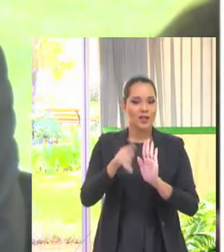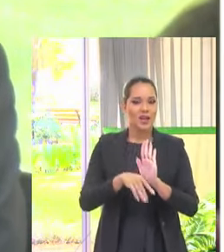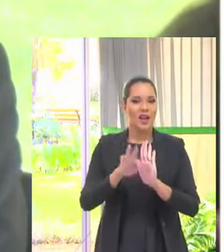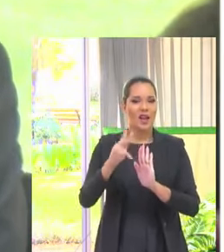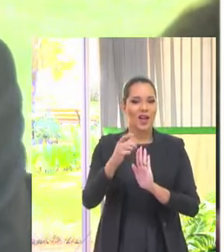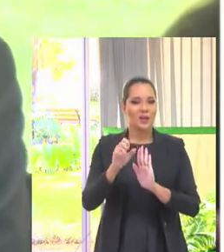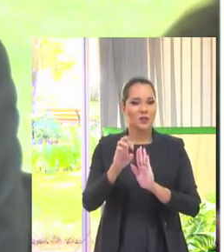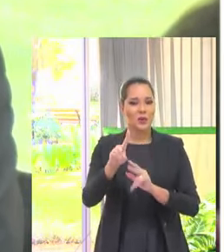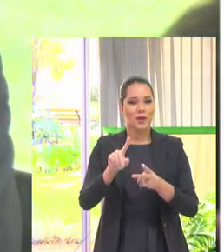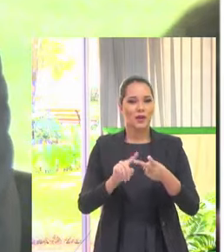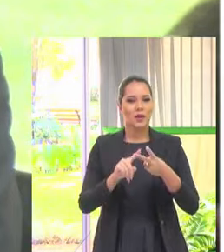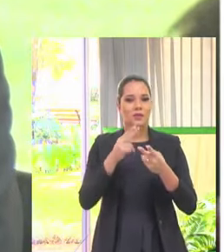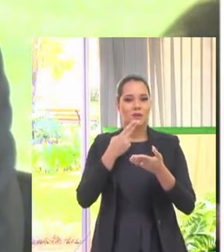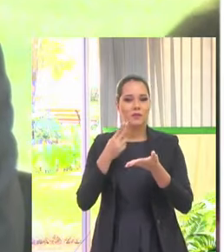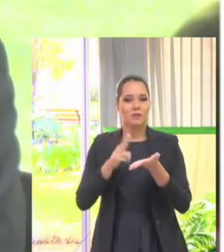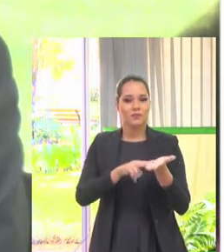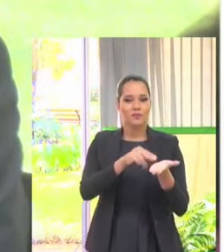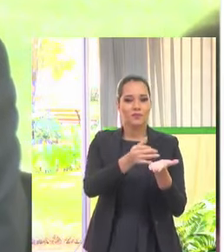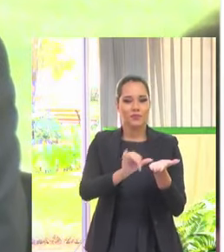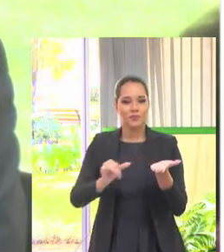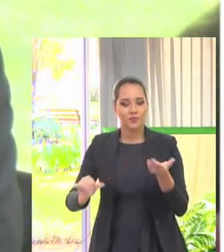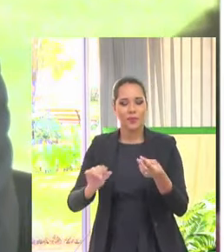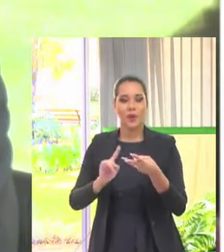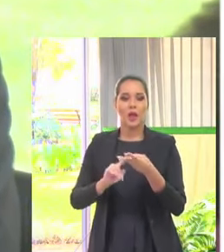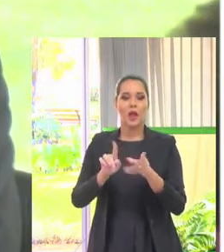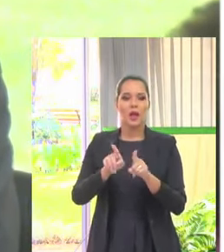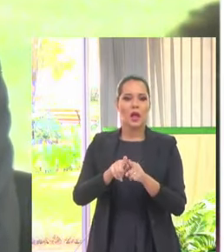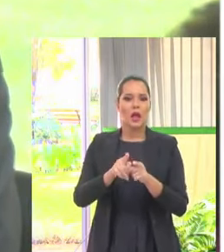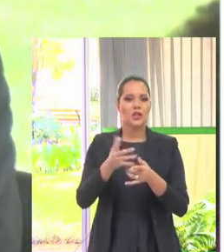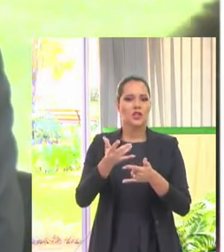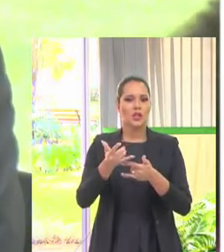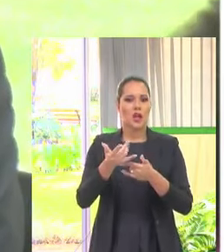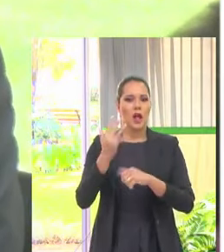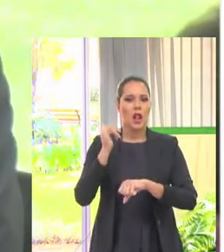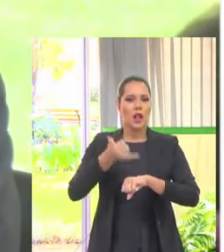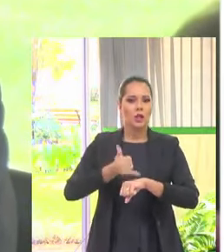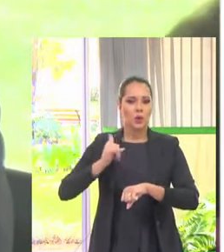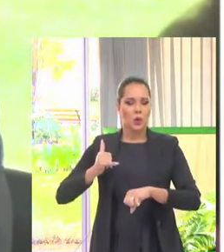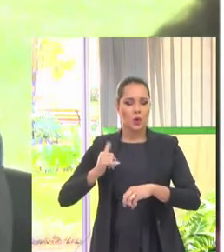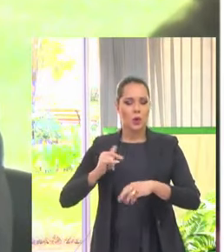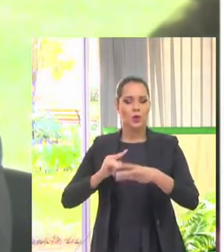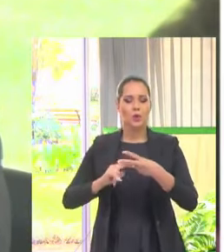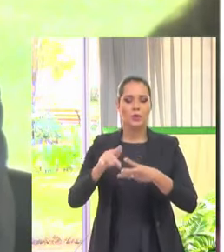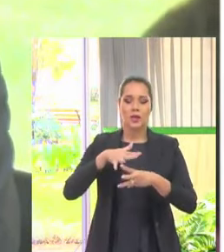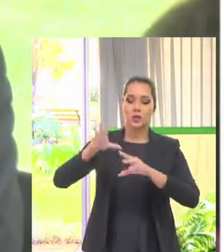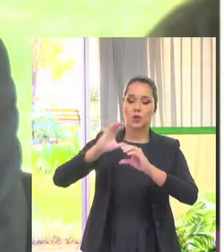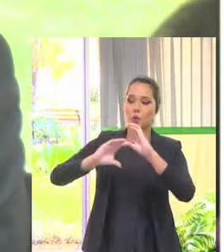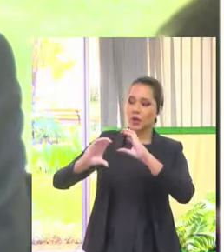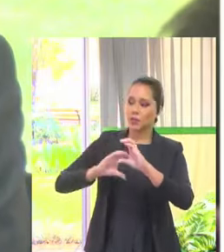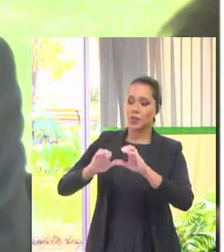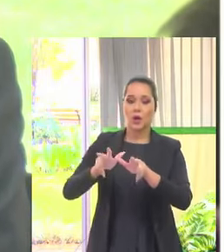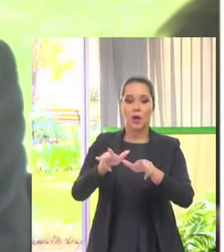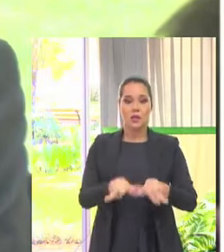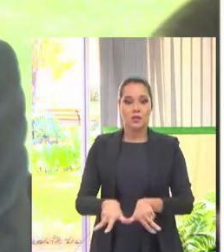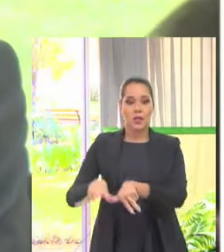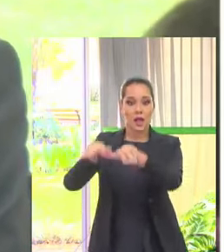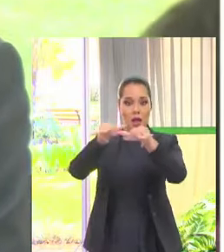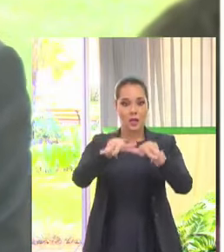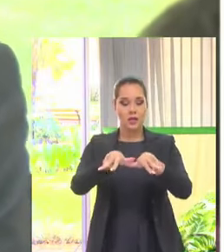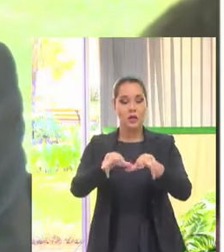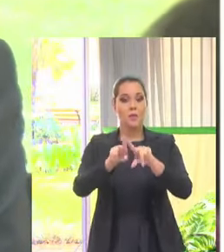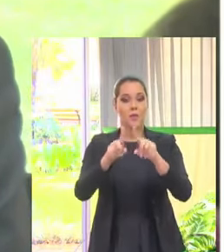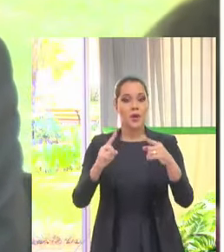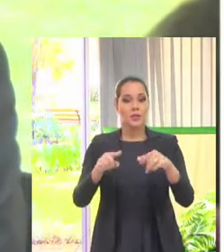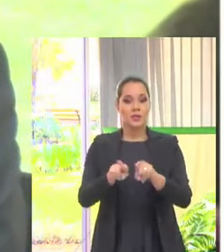electronics manufacturing, telecom networks, satellites, but also now the software